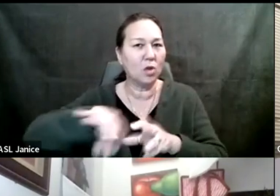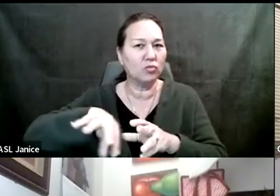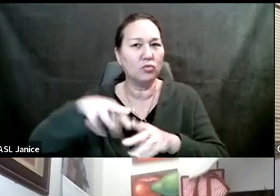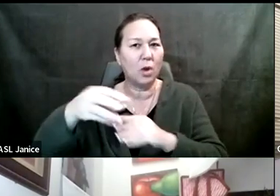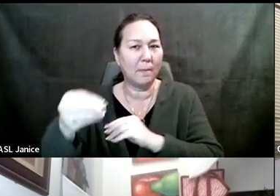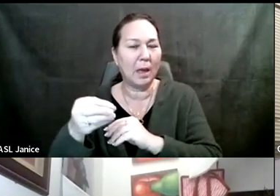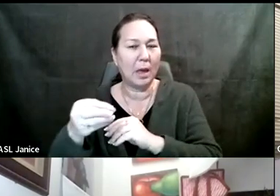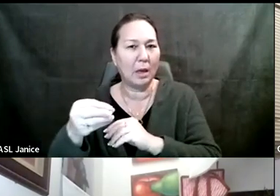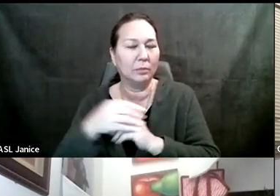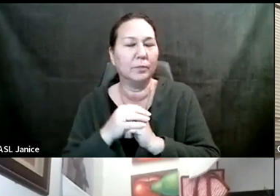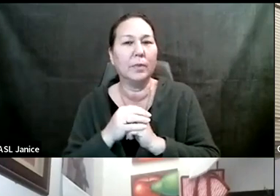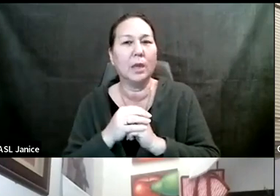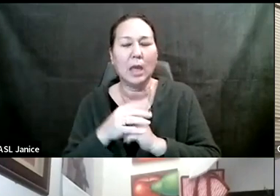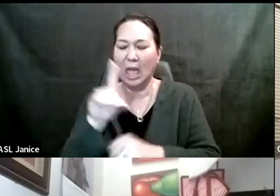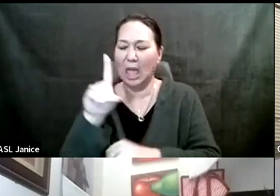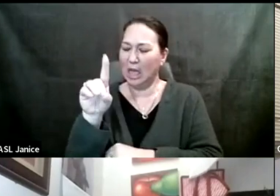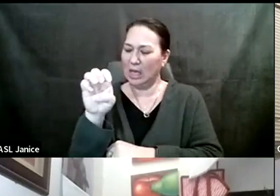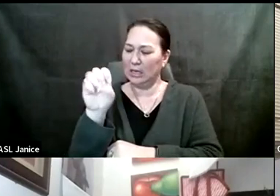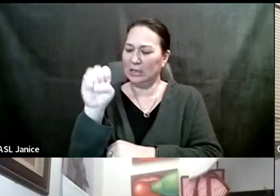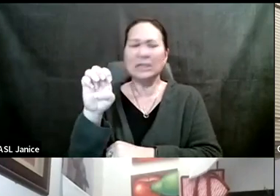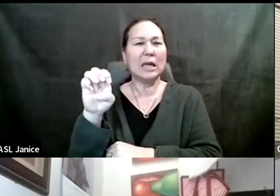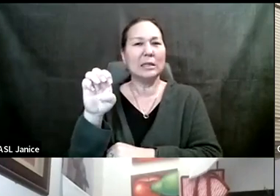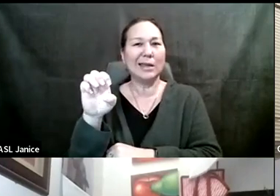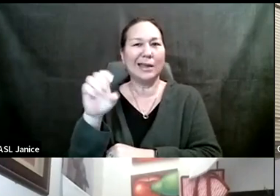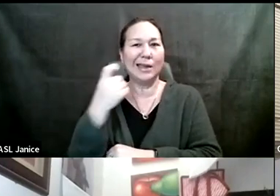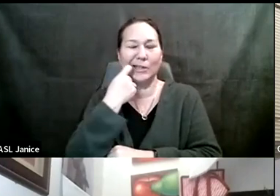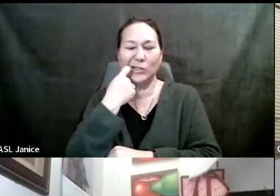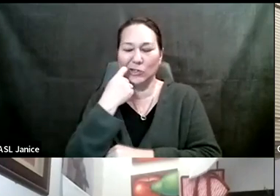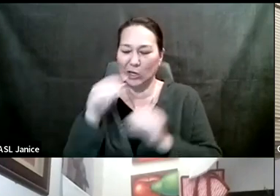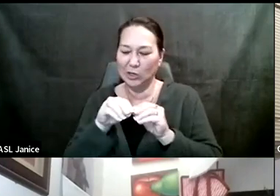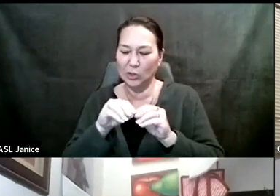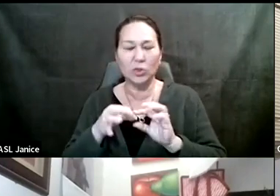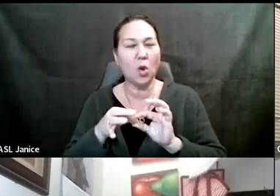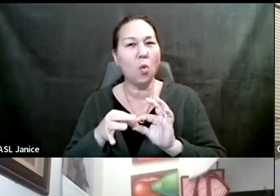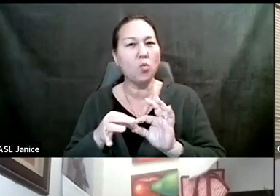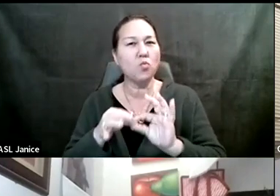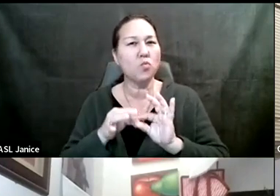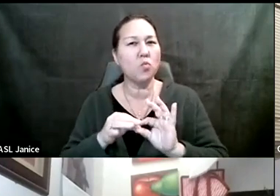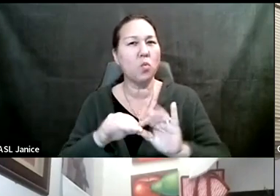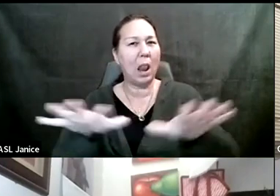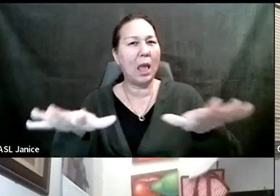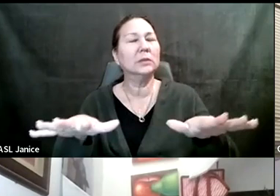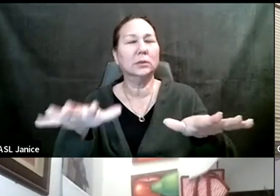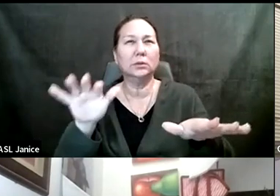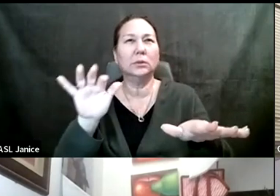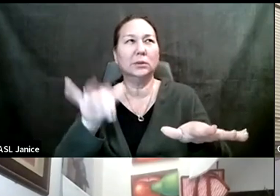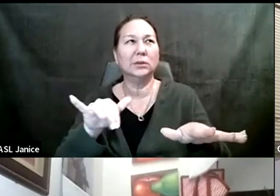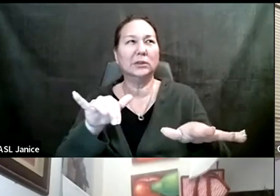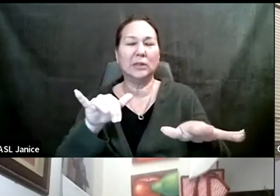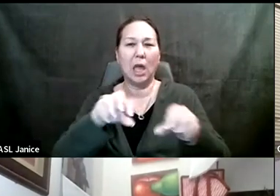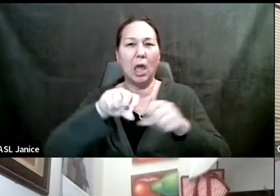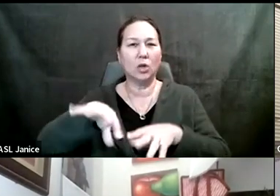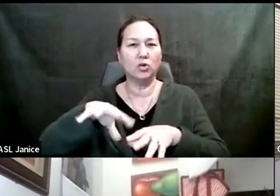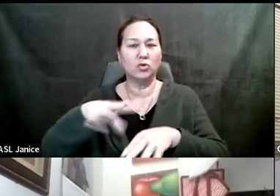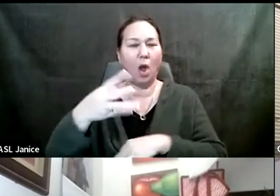does he uh publicly uh released the 2022 graduation and Dropout data rates earlier this month